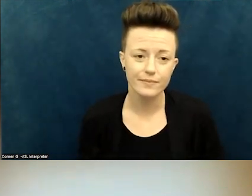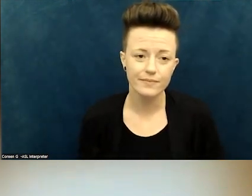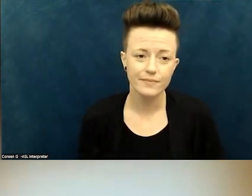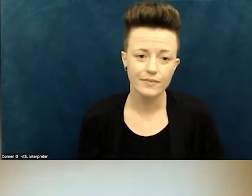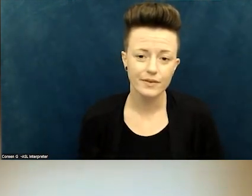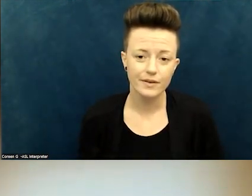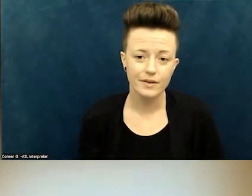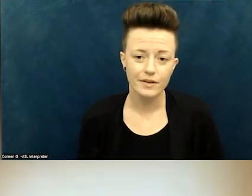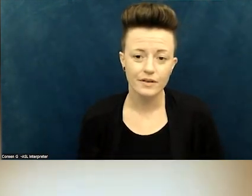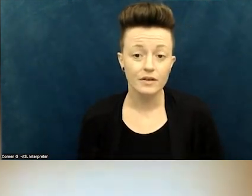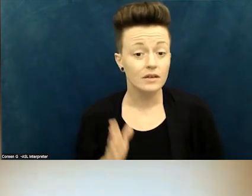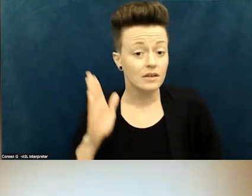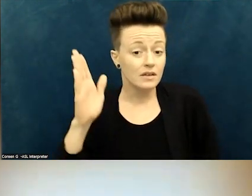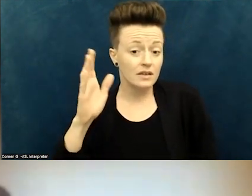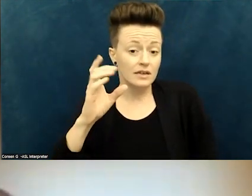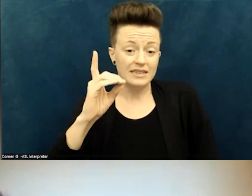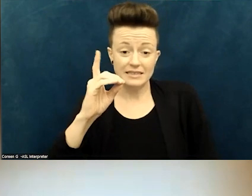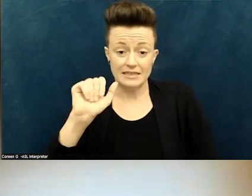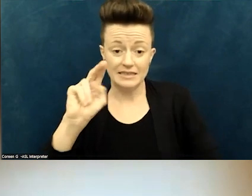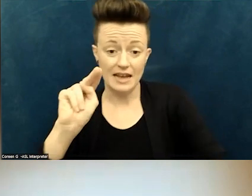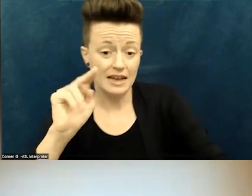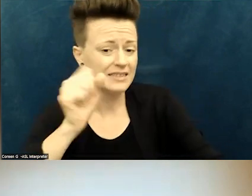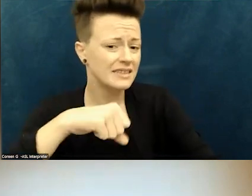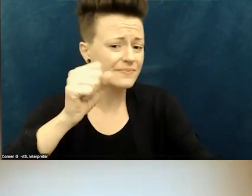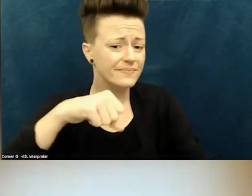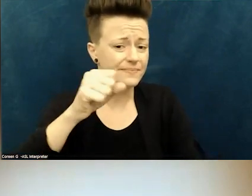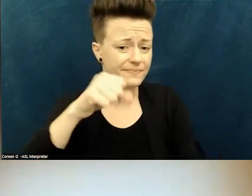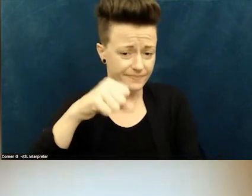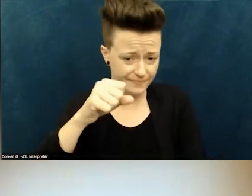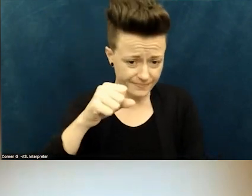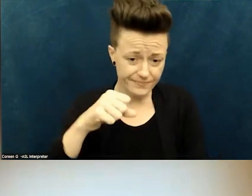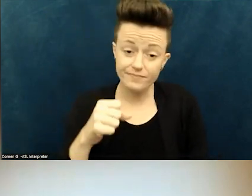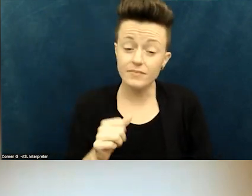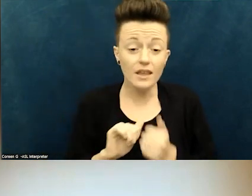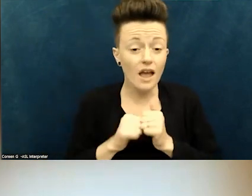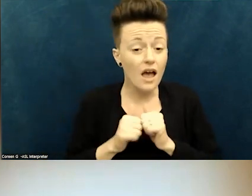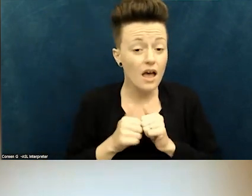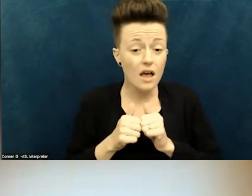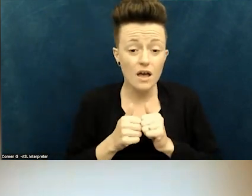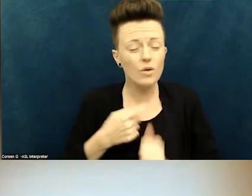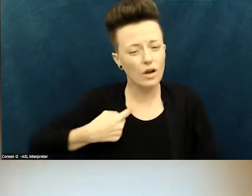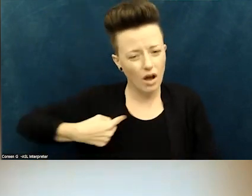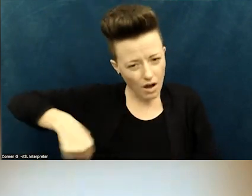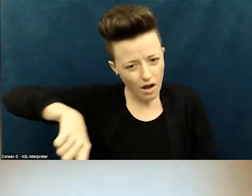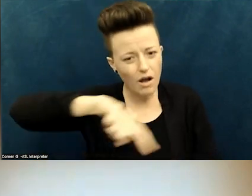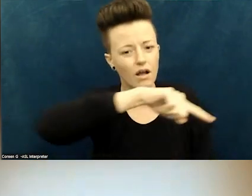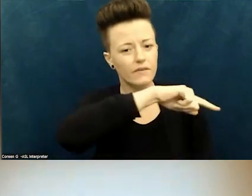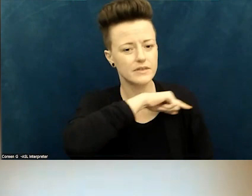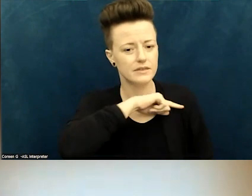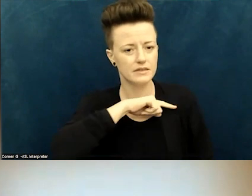Yes. I hope, one of the ways that this happens is by all of us, learning